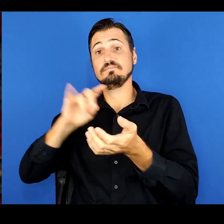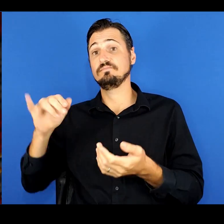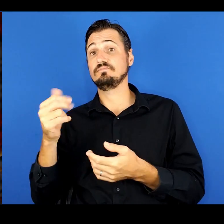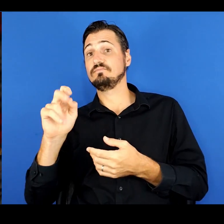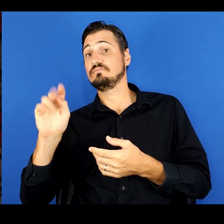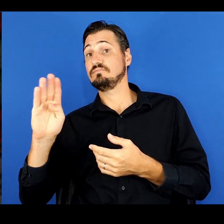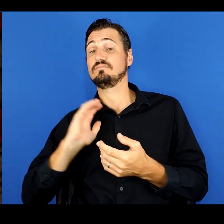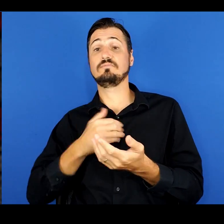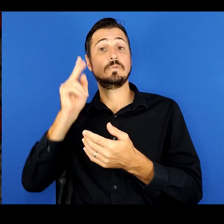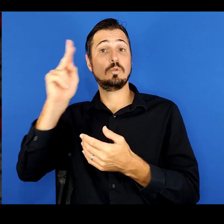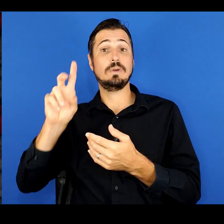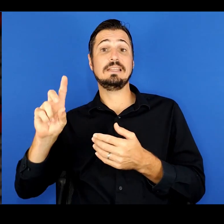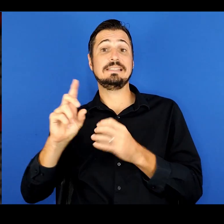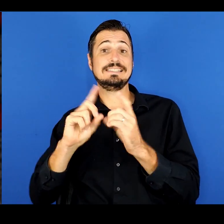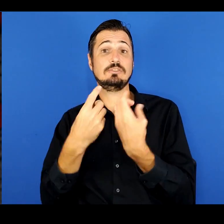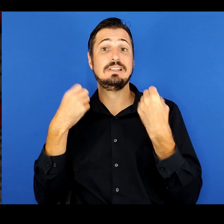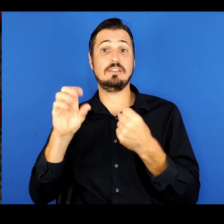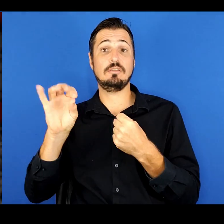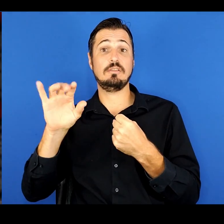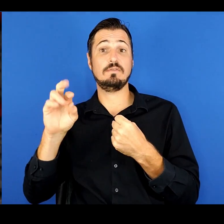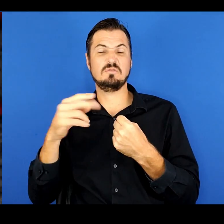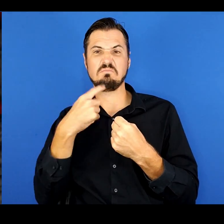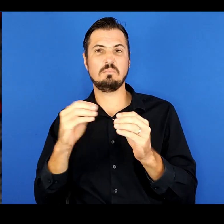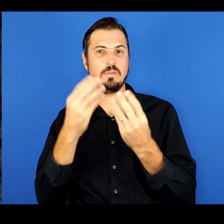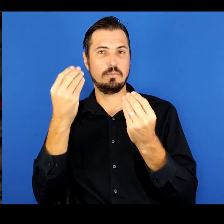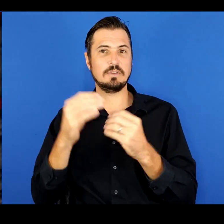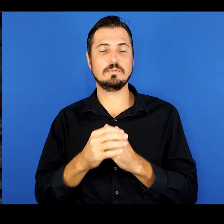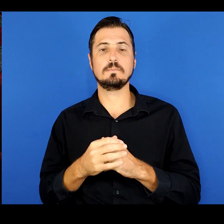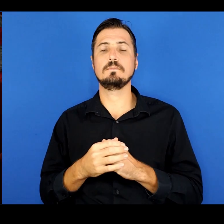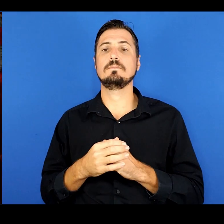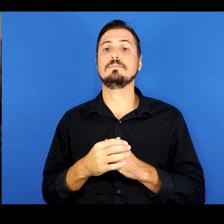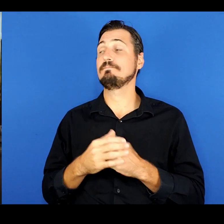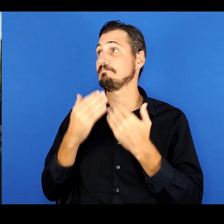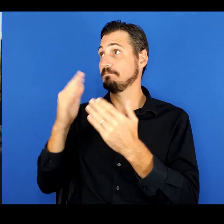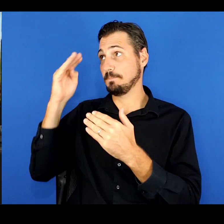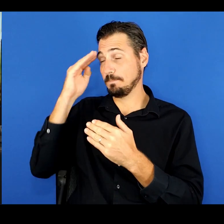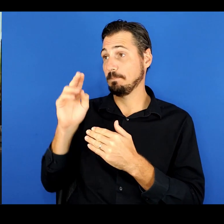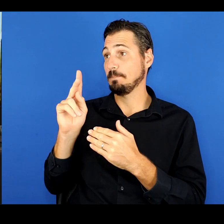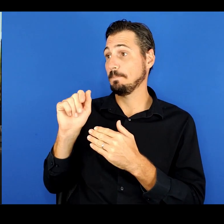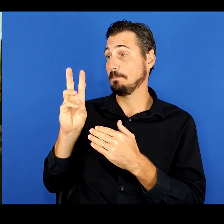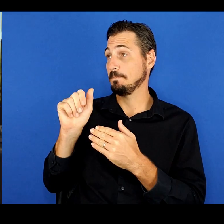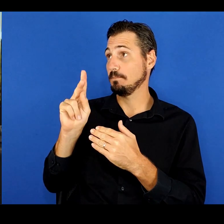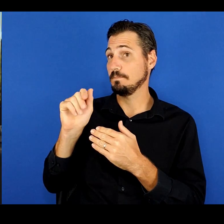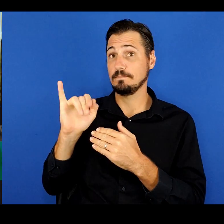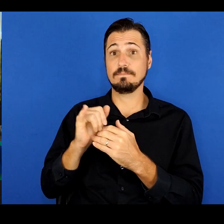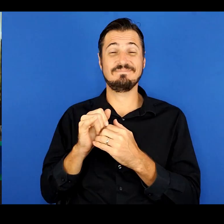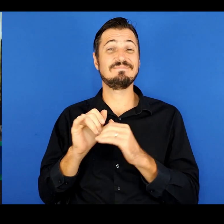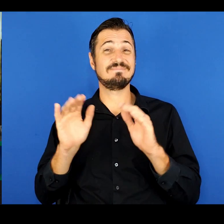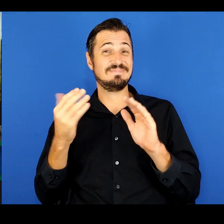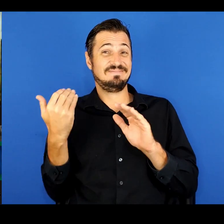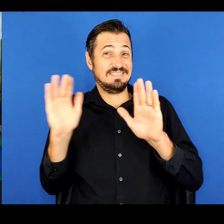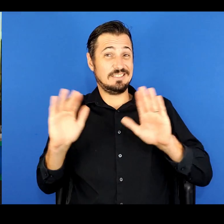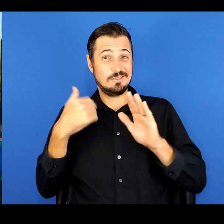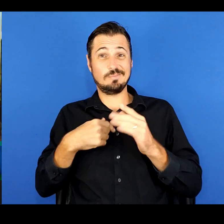Janet Berriman, our Kauai District Health Officer, to provide more details. Thank you, Mayor Kawakami. On